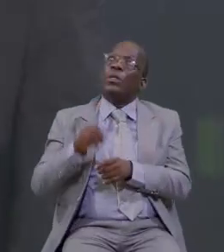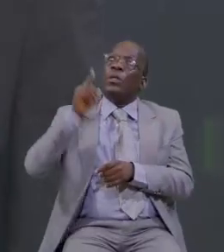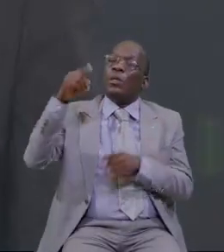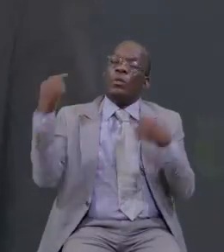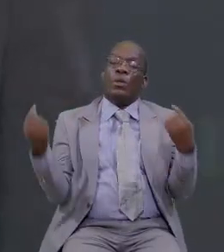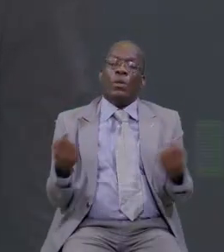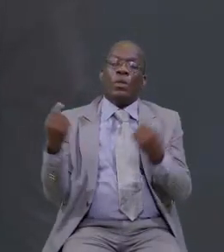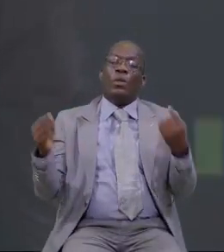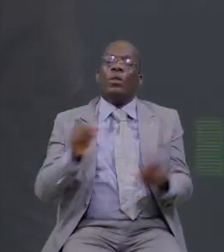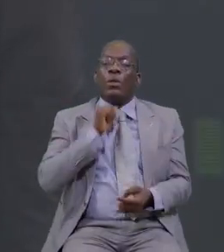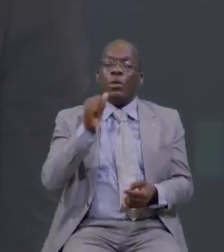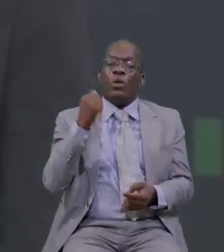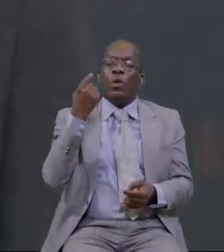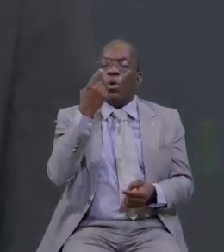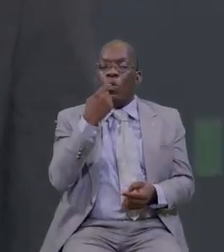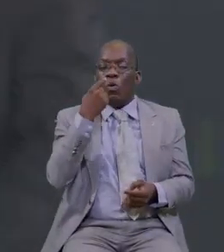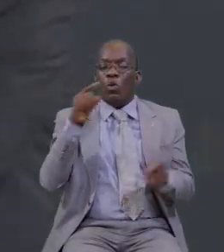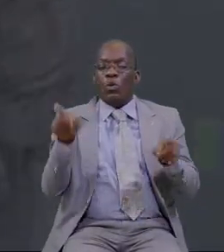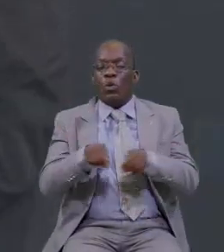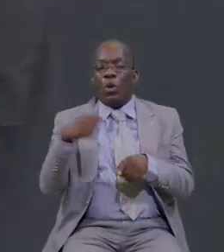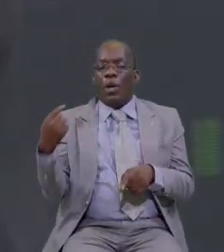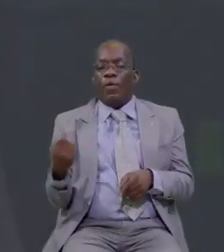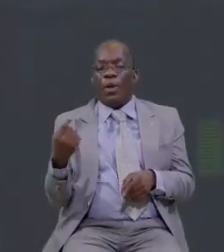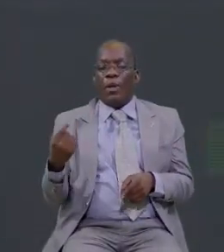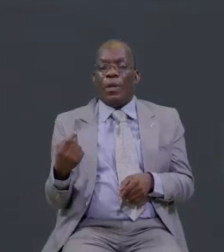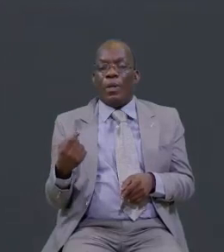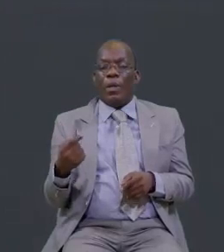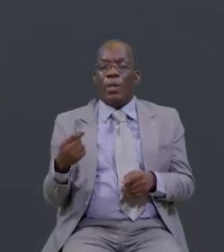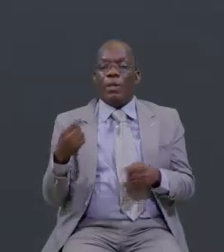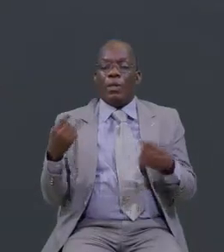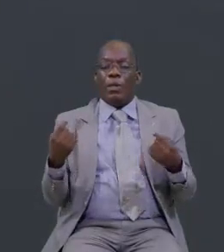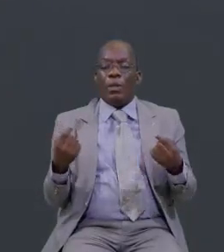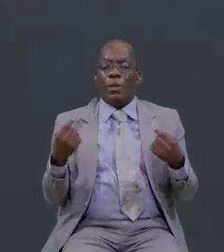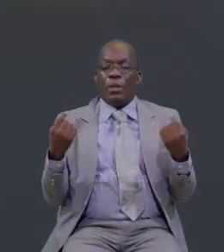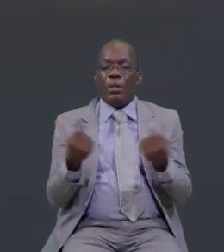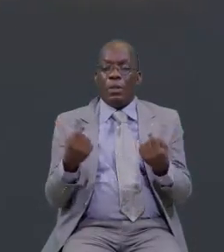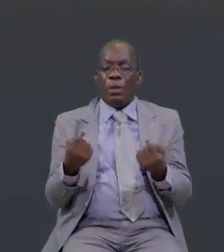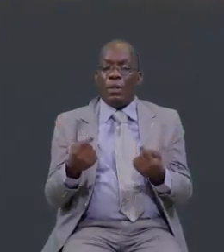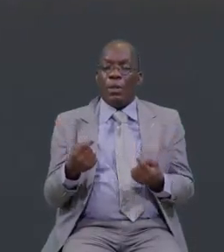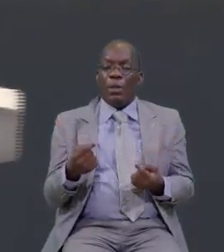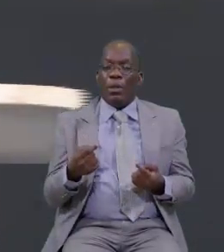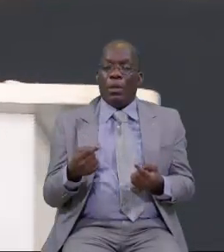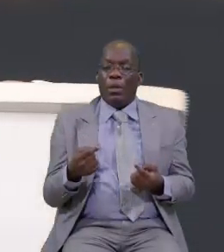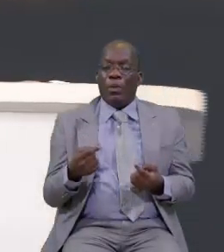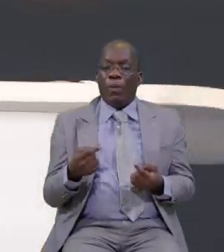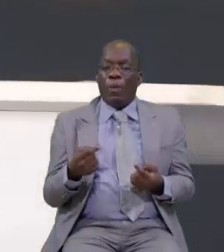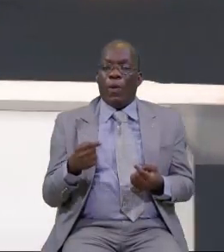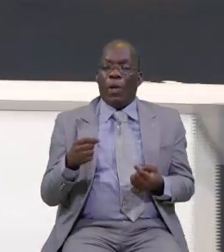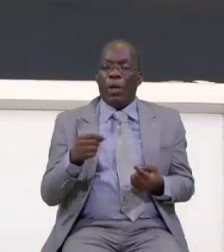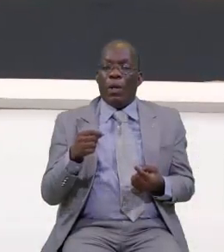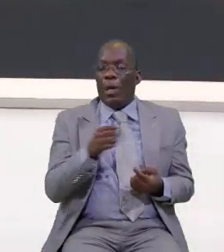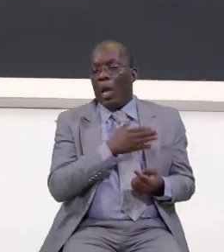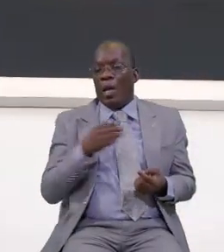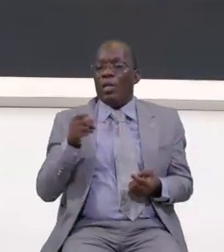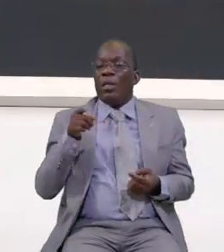whosoever sinneth. He just said, I became born again. I've been sinning all